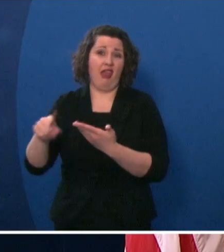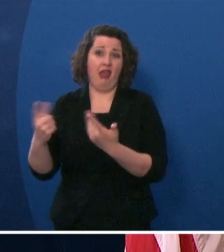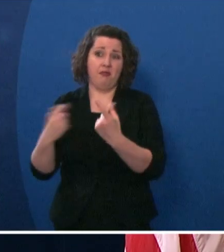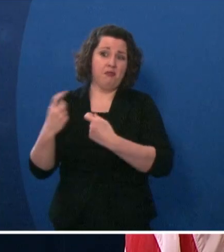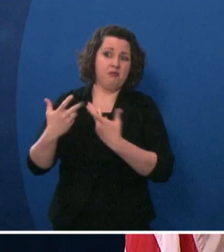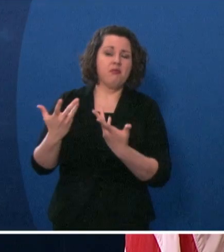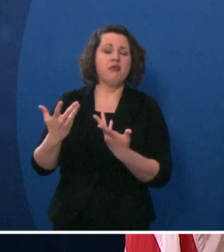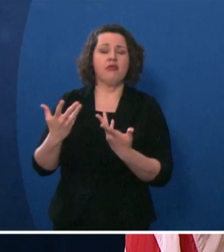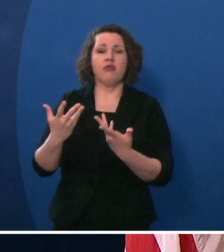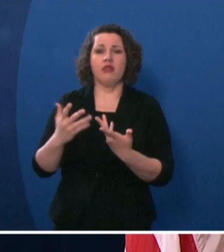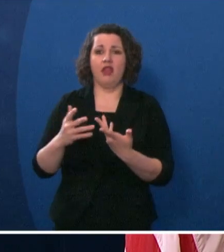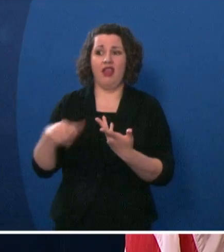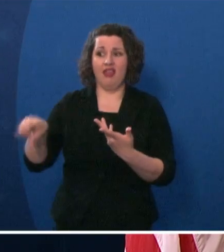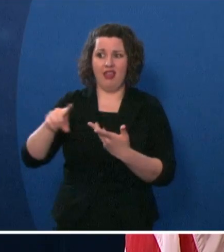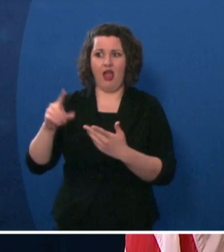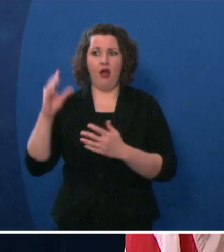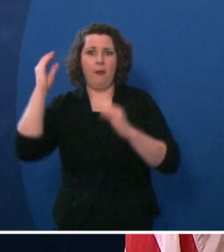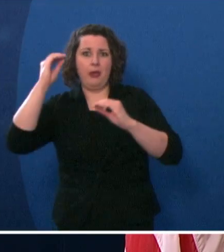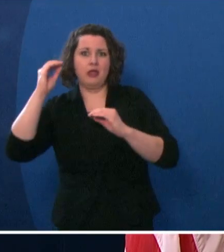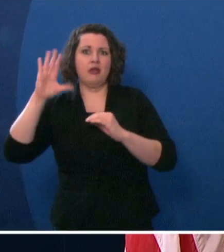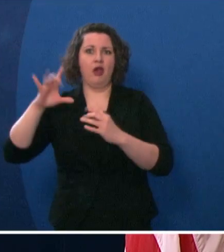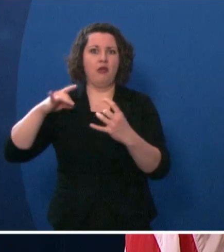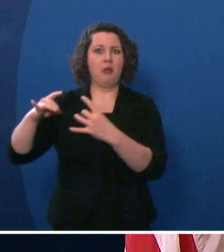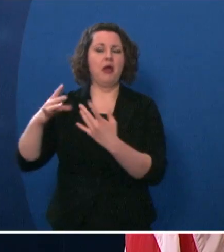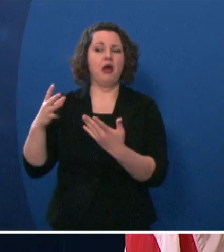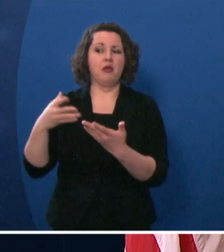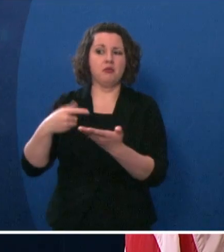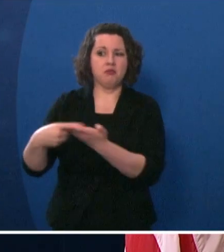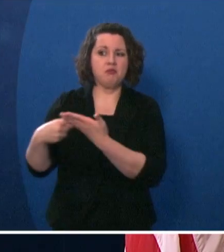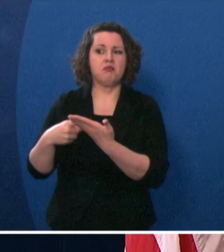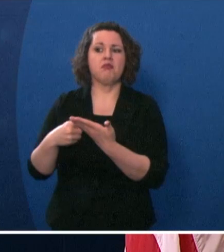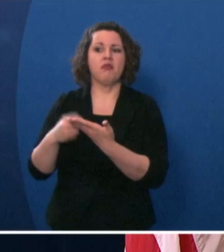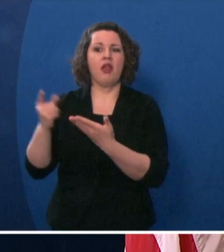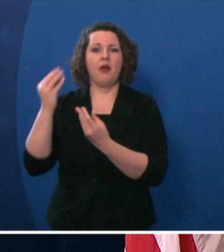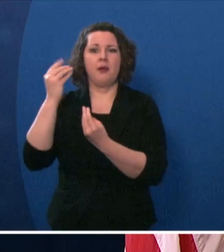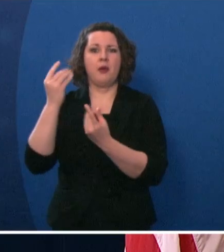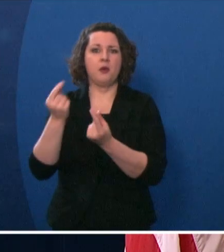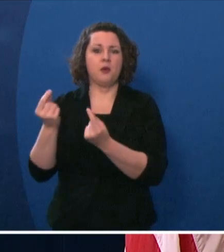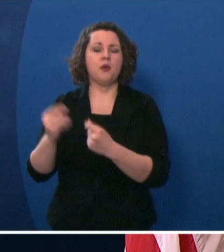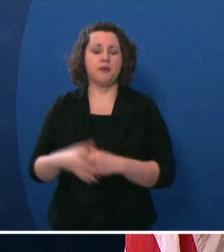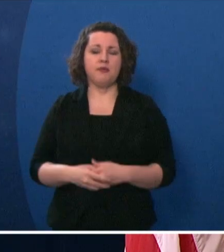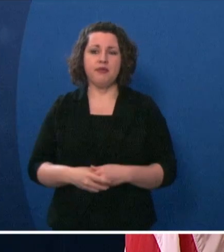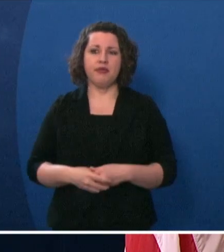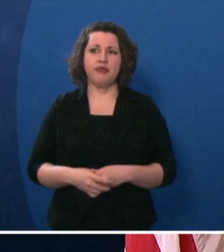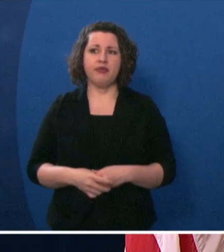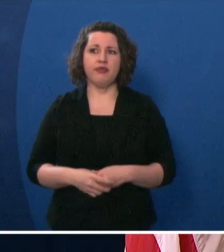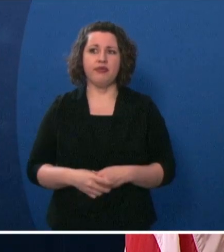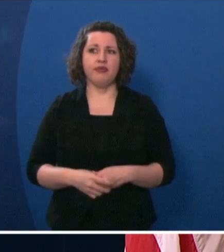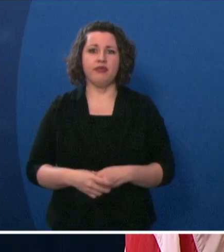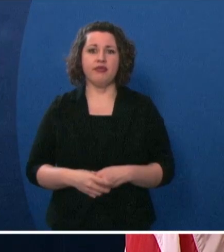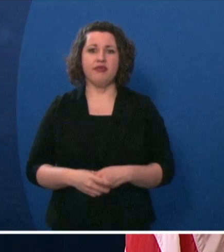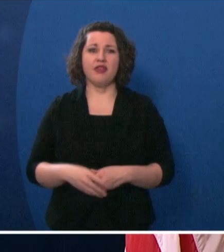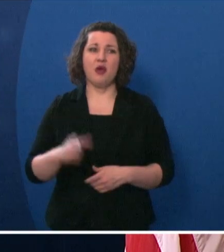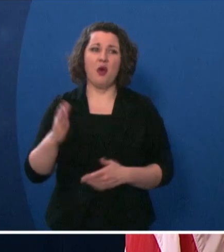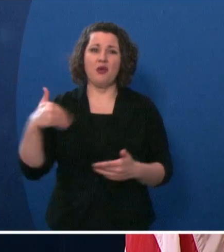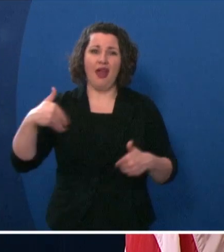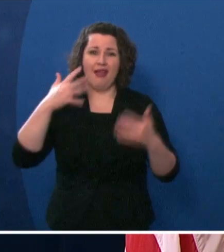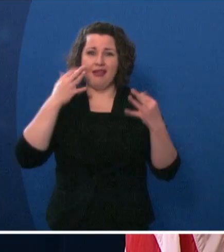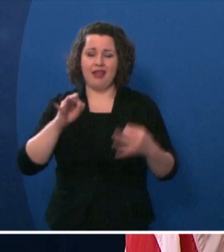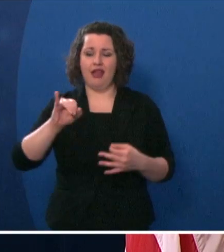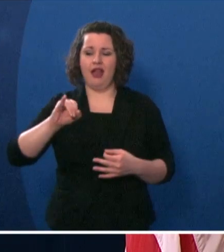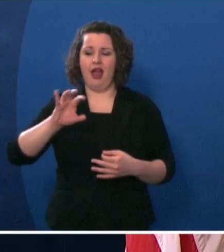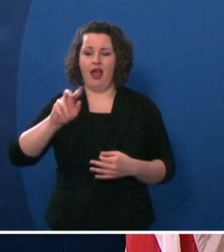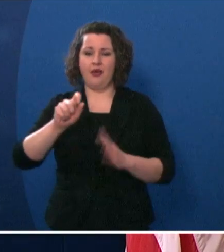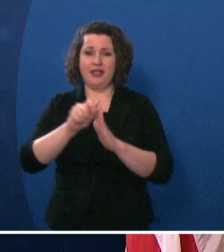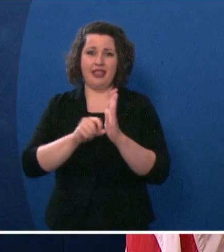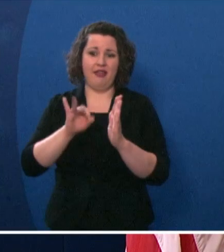really listen to them and see what they're considering as they move forward with making a decision on the Iowa State Fair. So I look forward to having